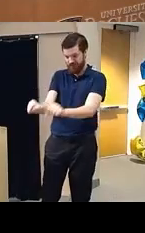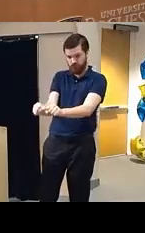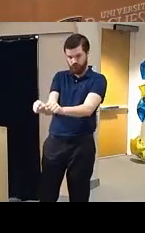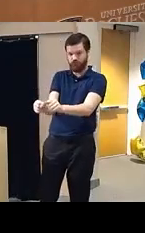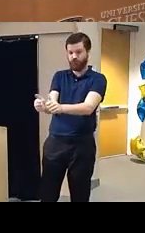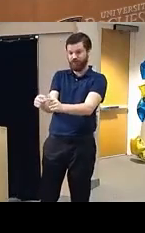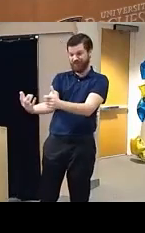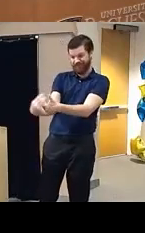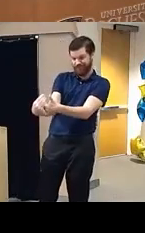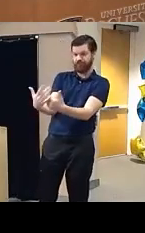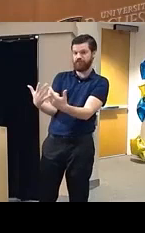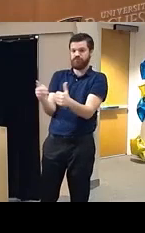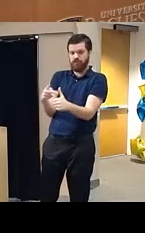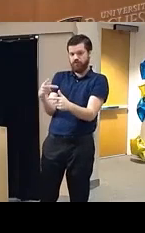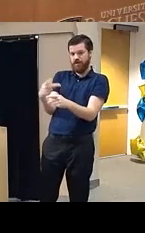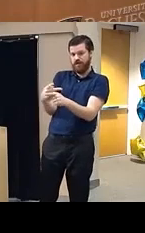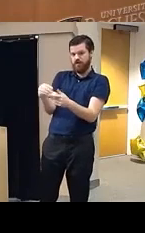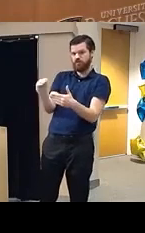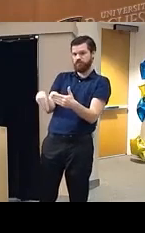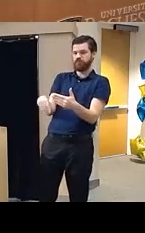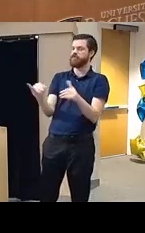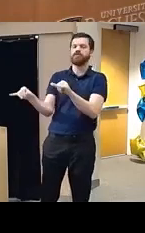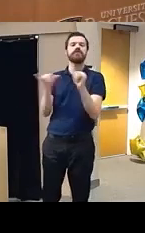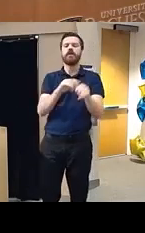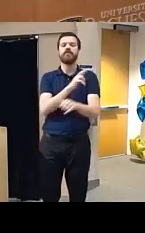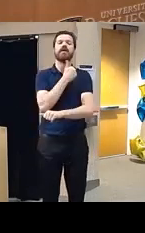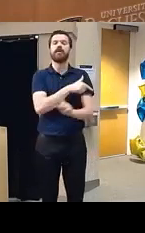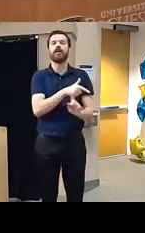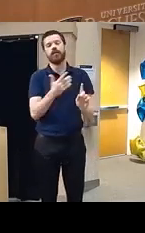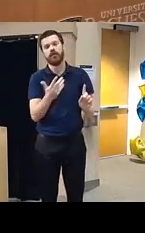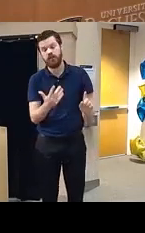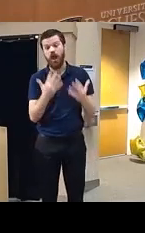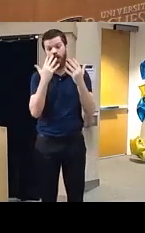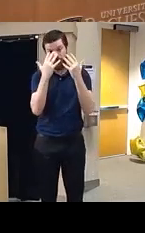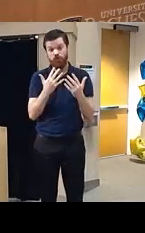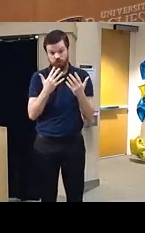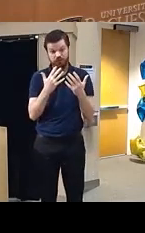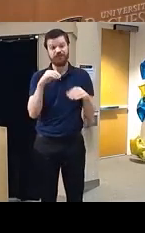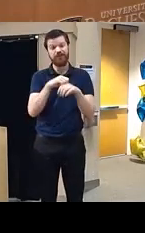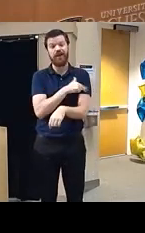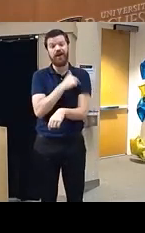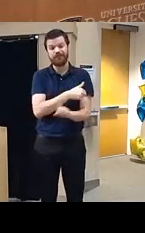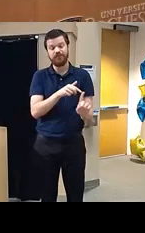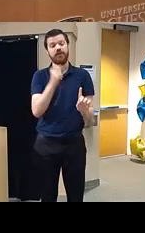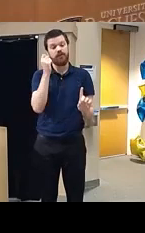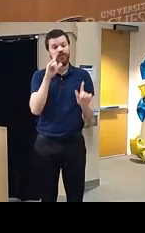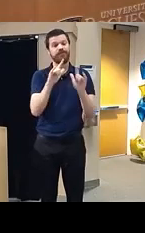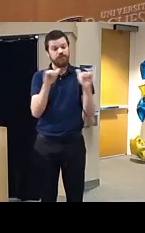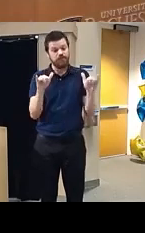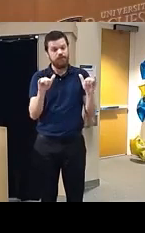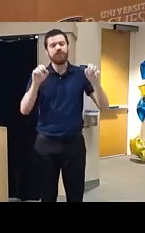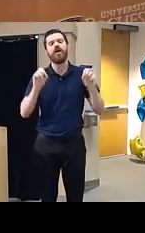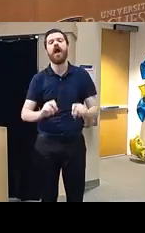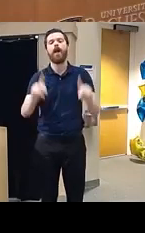to engage them in primary care outcomes. Same thing in the hospital. They're unfortunately hospitalized, but it's also an opportunity for us to really